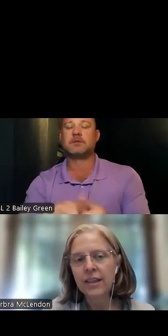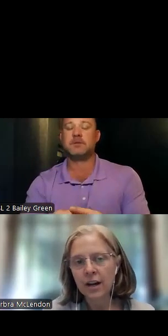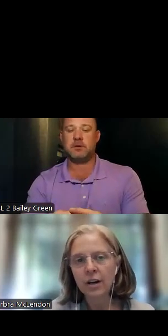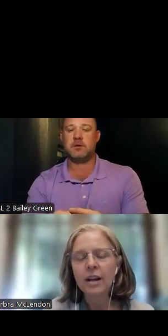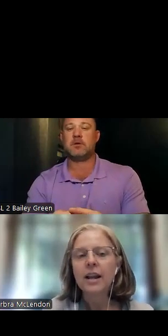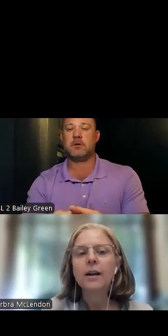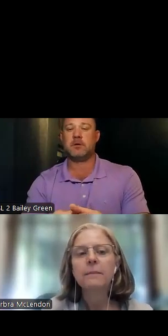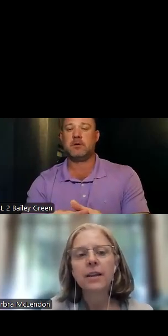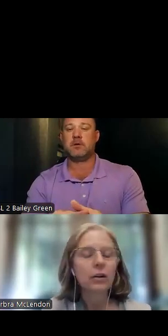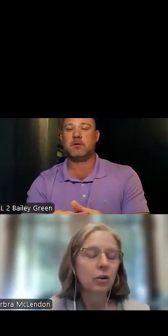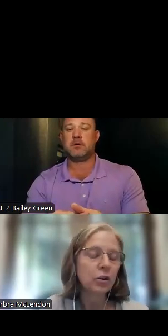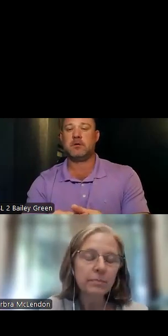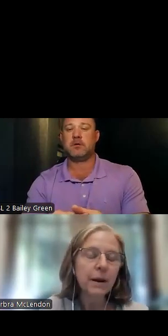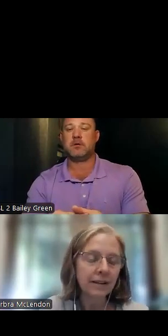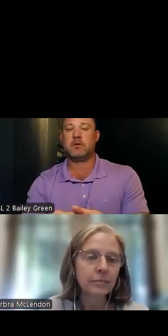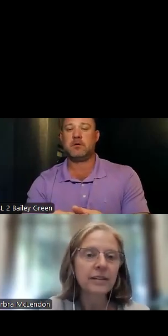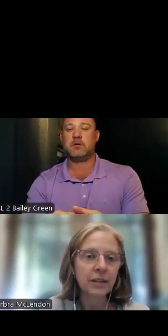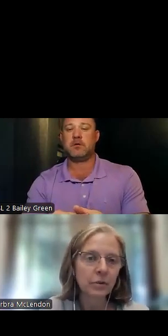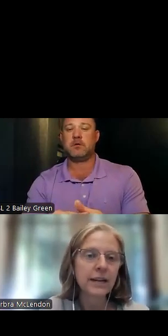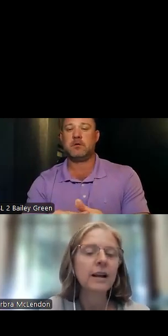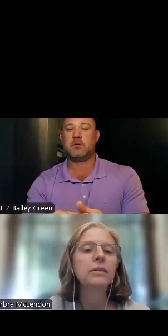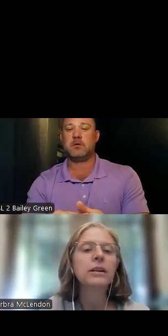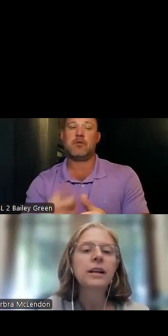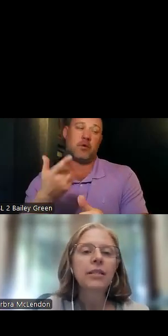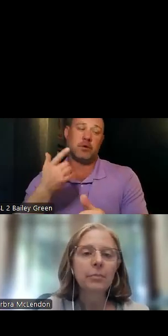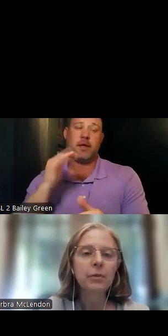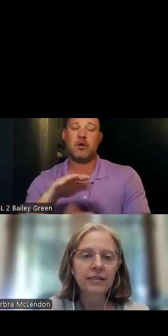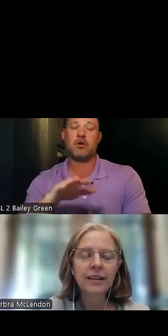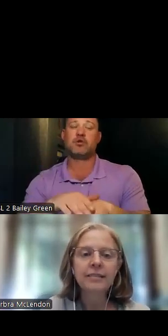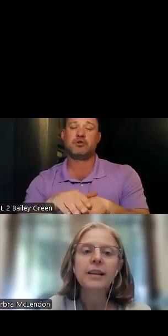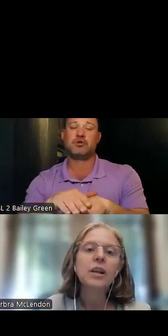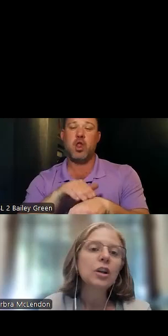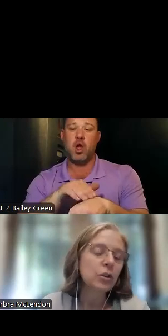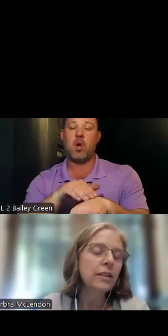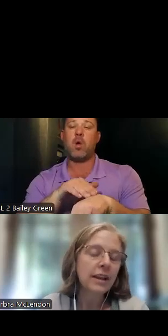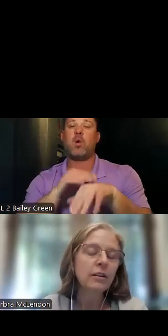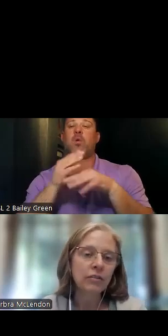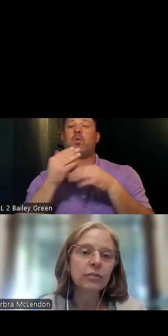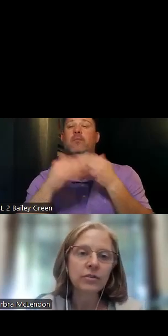reductions there that could possibly slow down that process